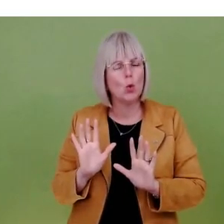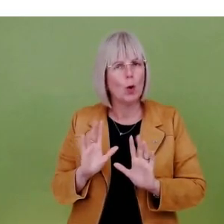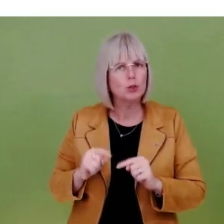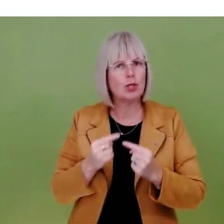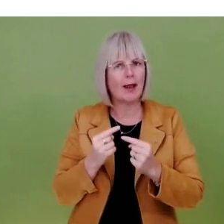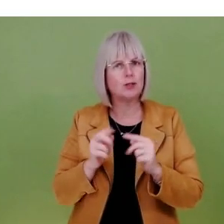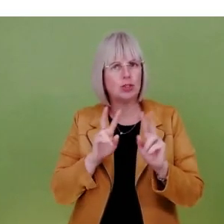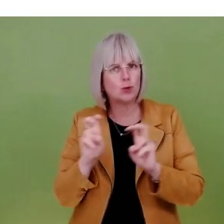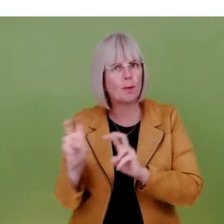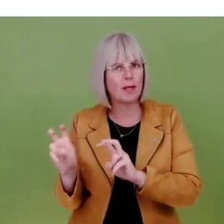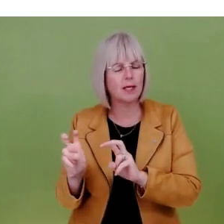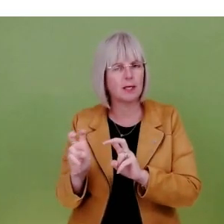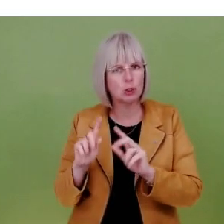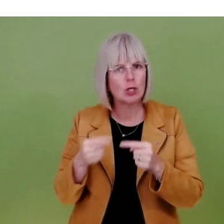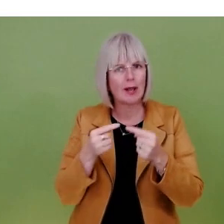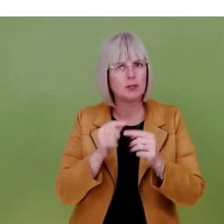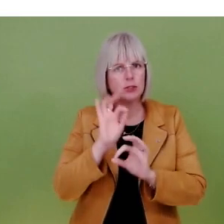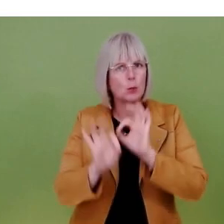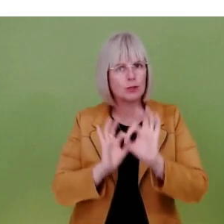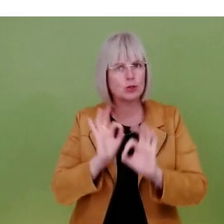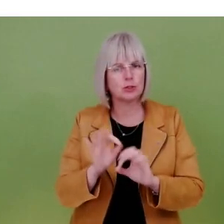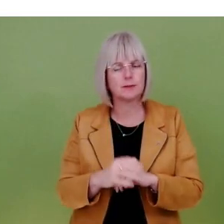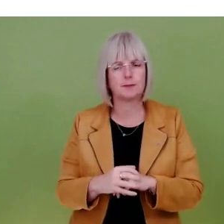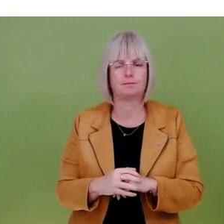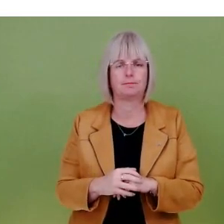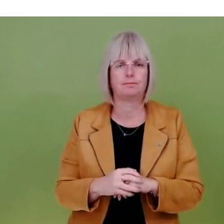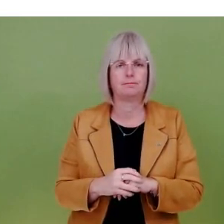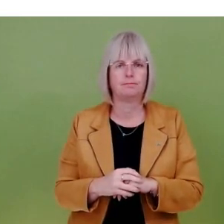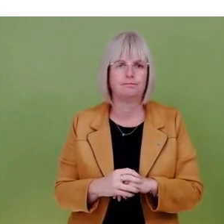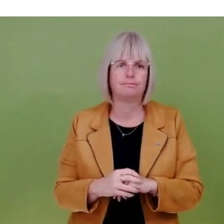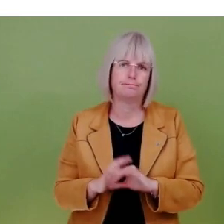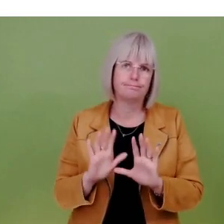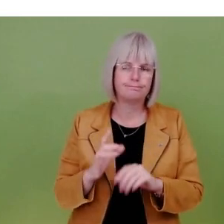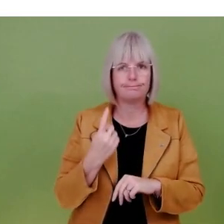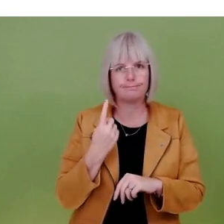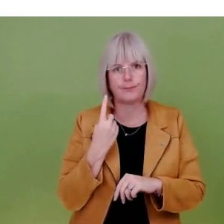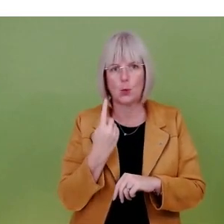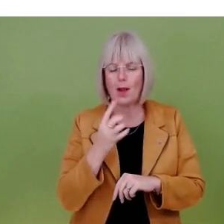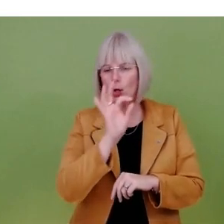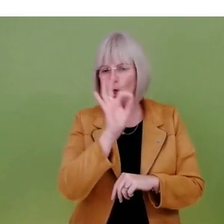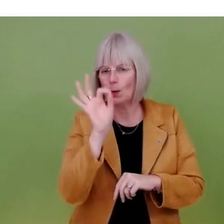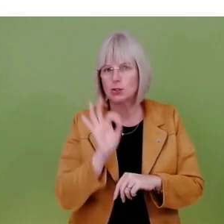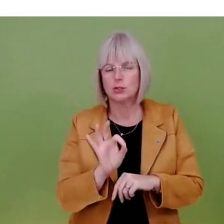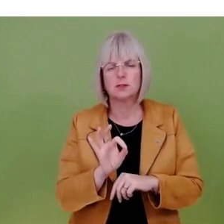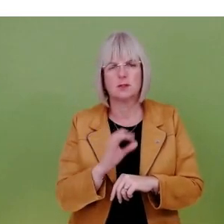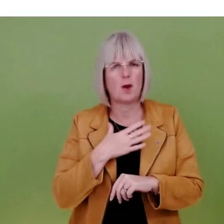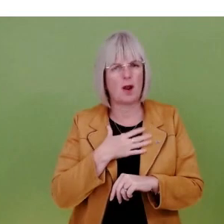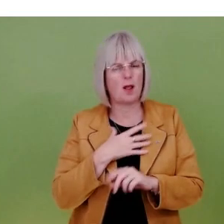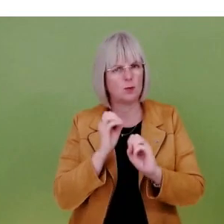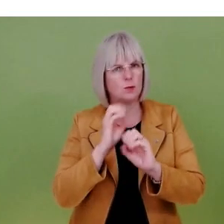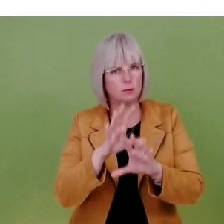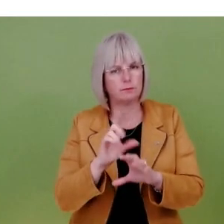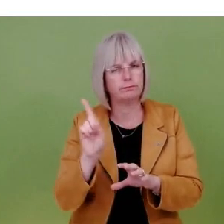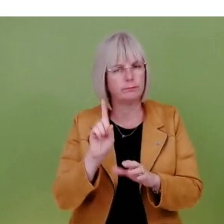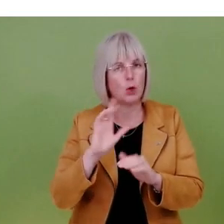topics. I suppose the one question I wanted to respond to in a kind of closing sort of way, there was this question about funding.